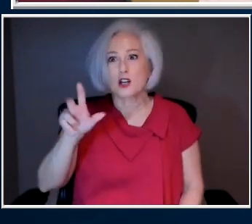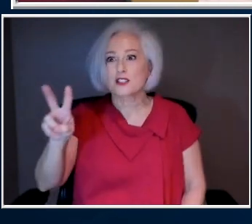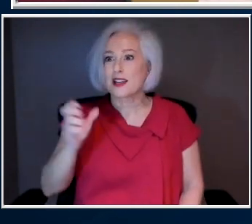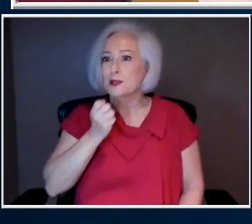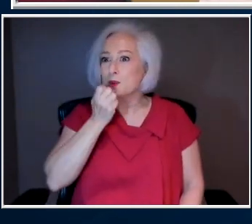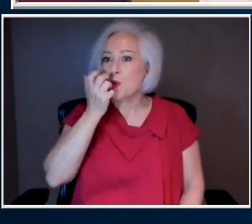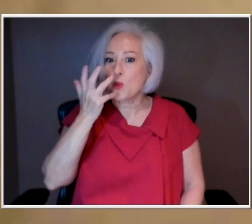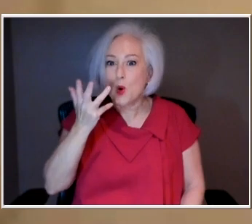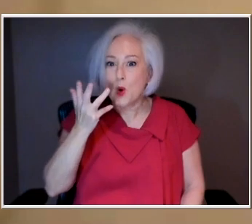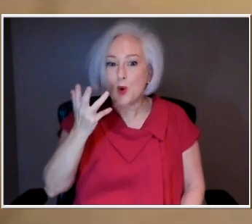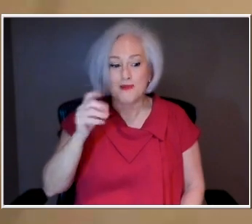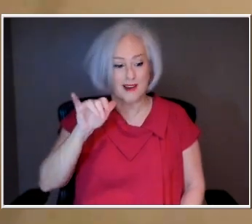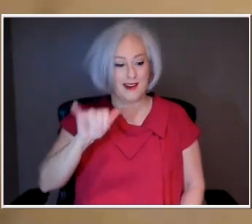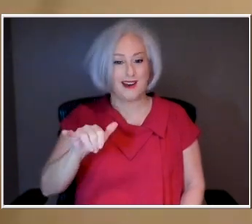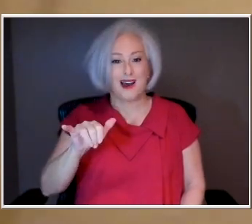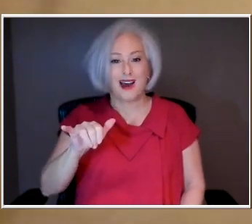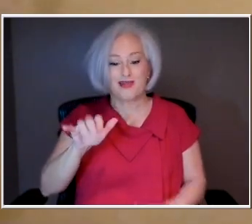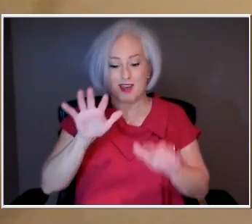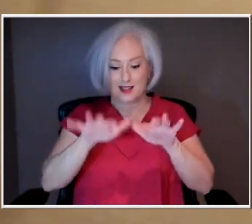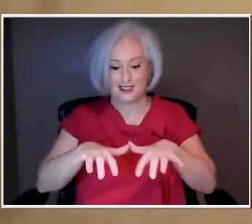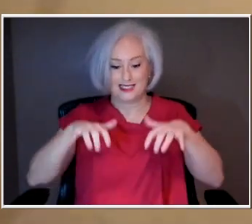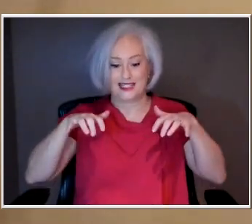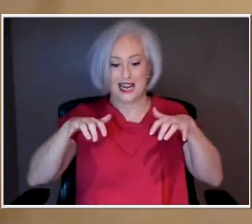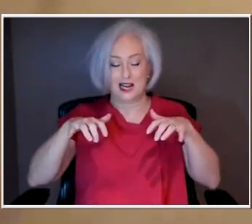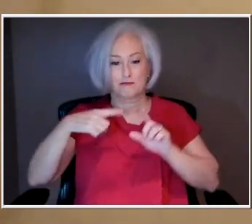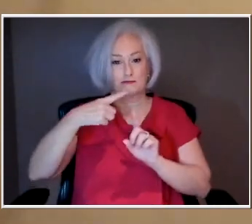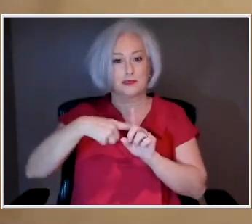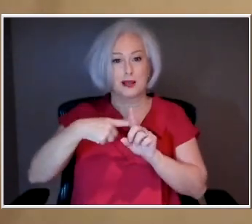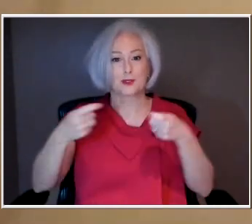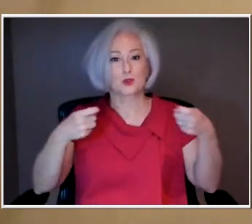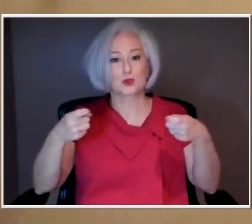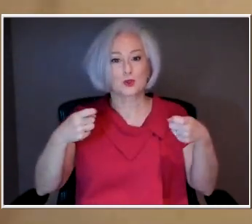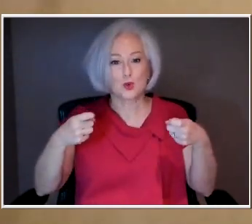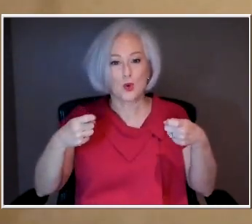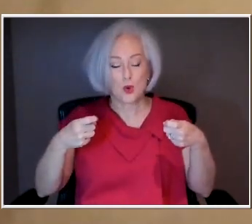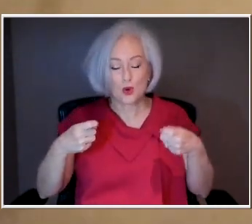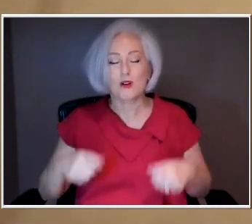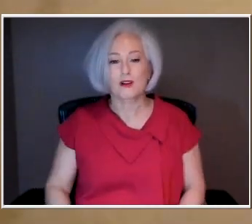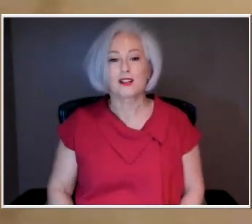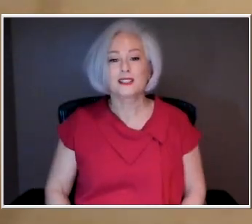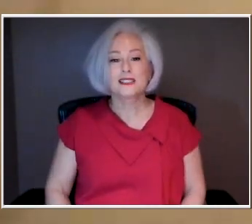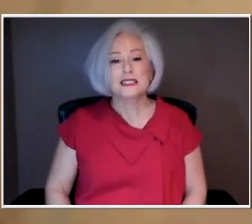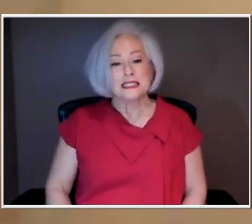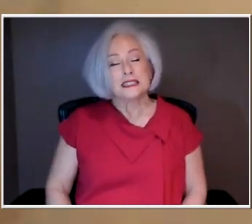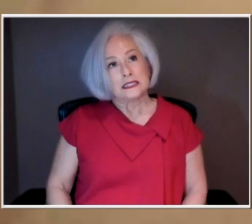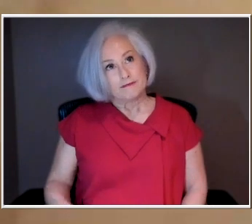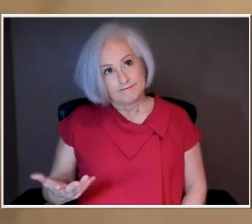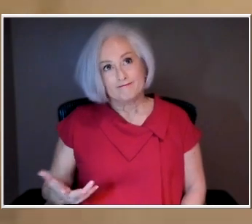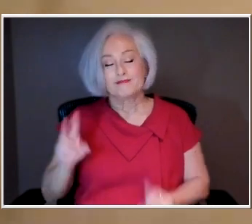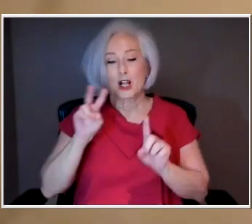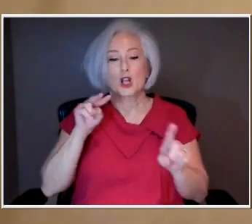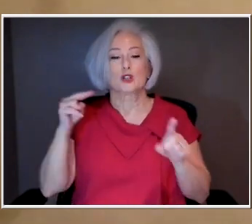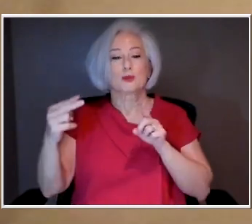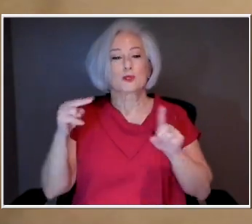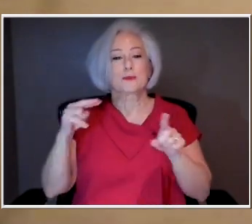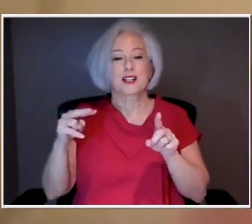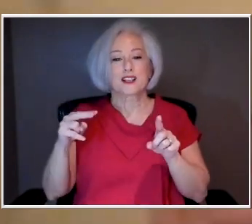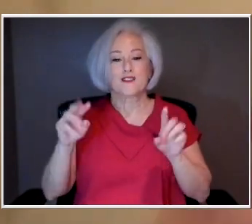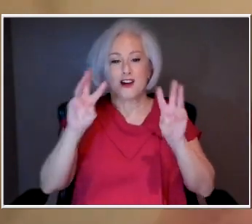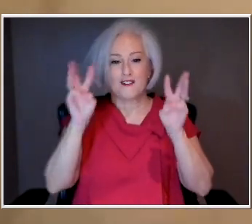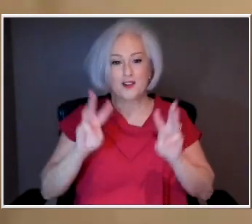week is critical. We all know the weather has been quite extreme getting here to this very moment. But how does it feel to be in a